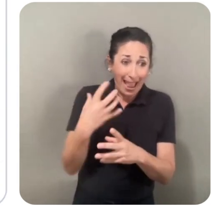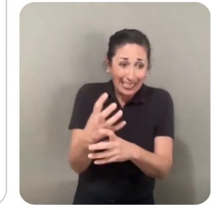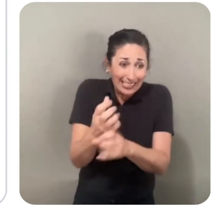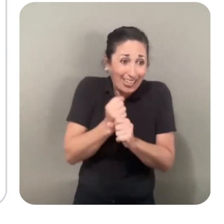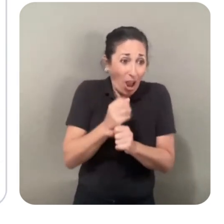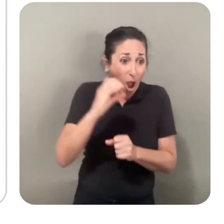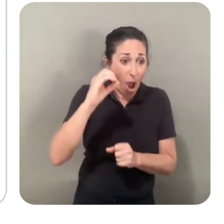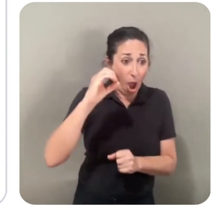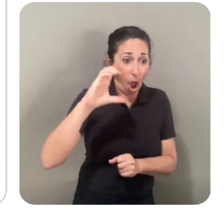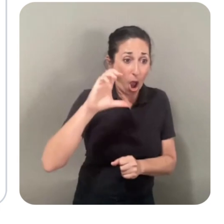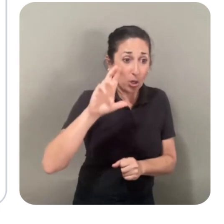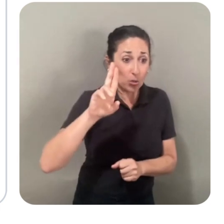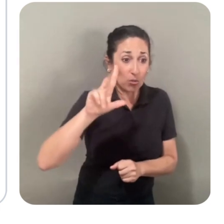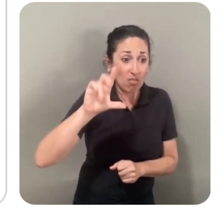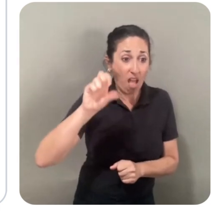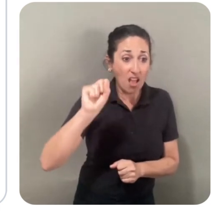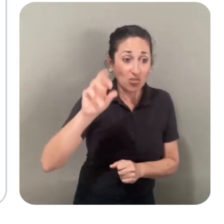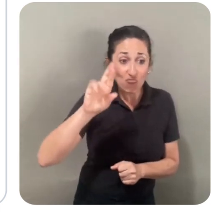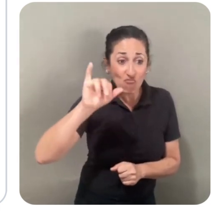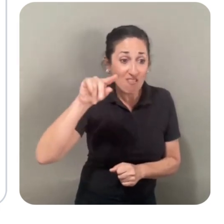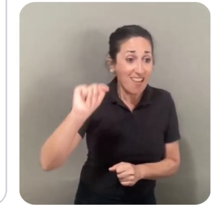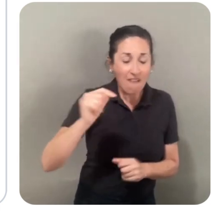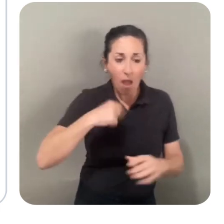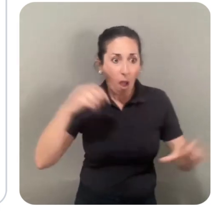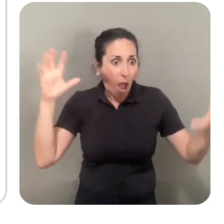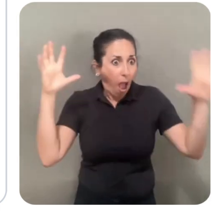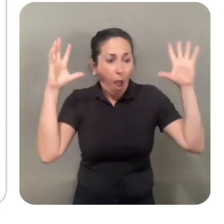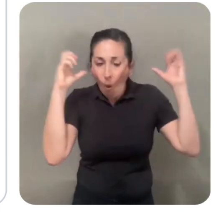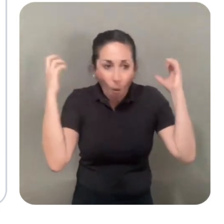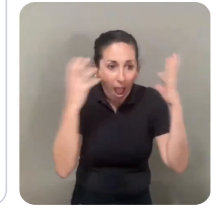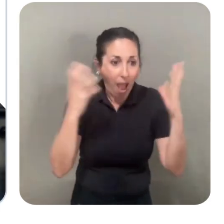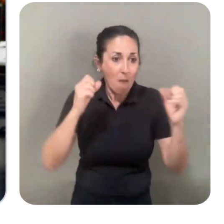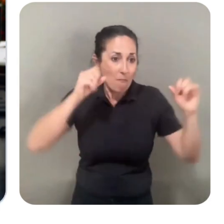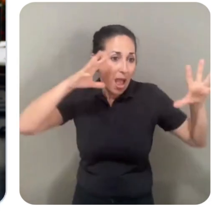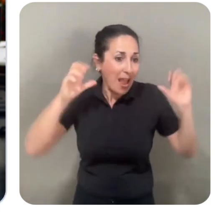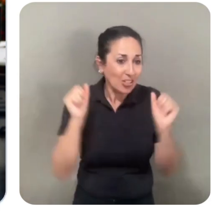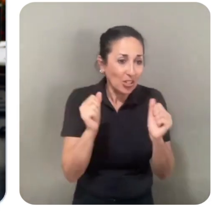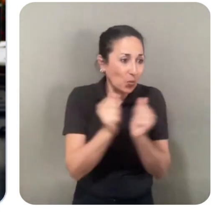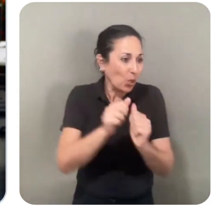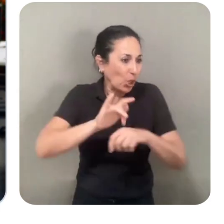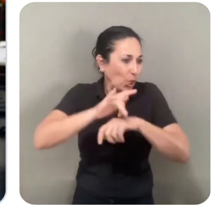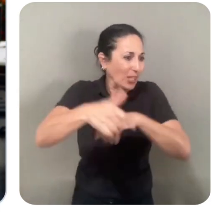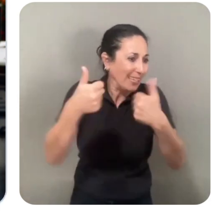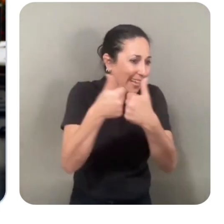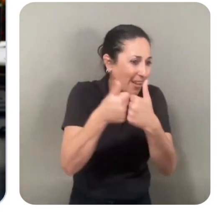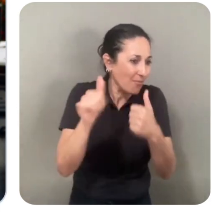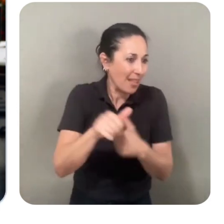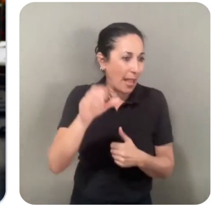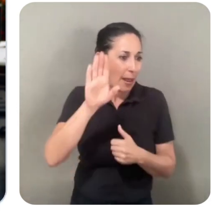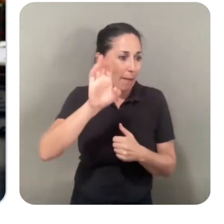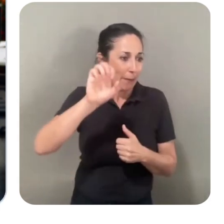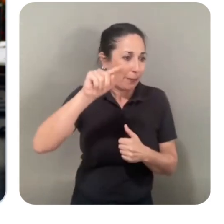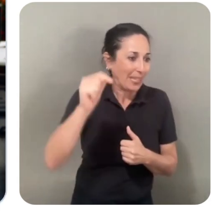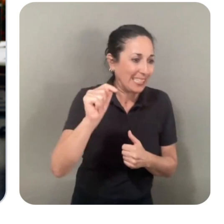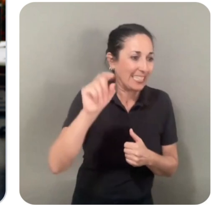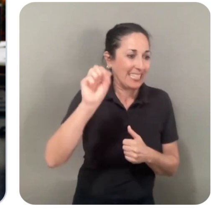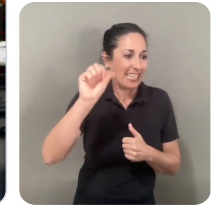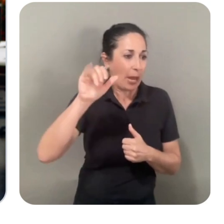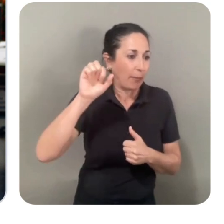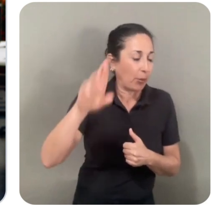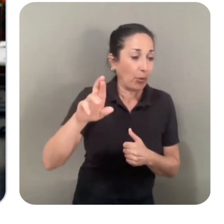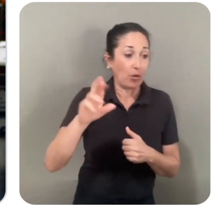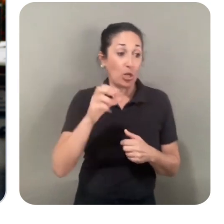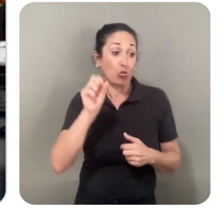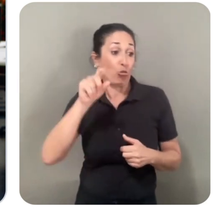blown away by the magic of early games like Beat Saber and Superhot. We quickly realized that building a VR game in